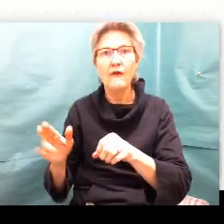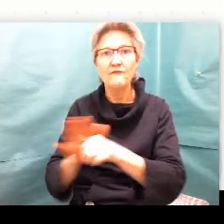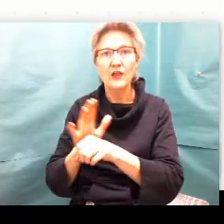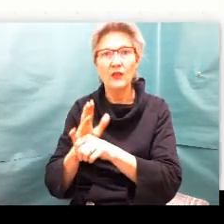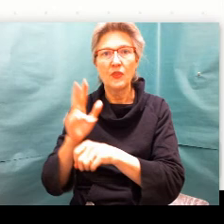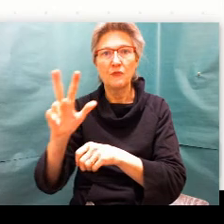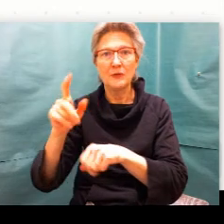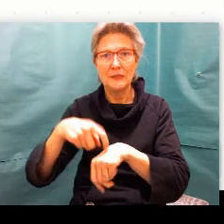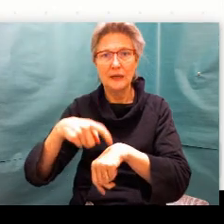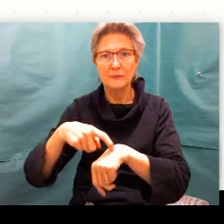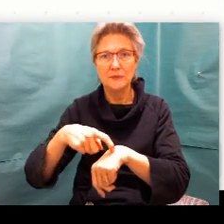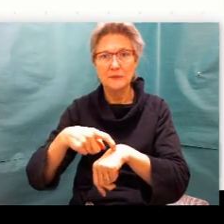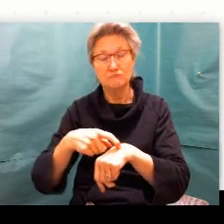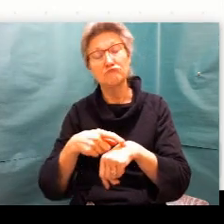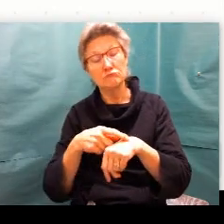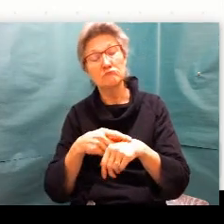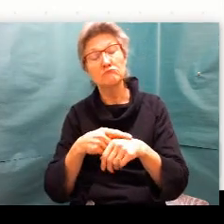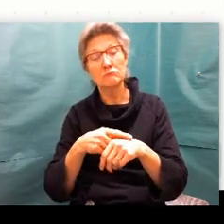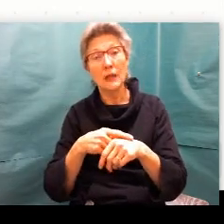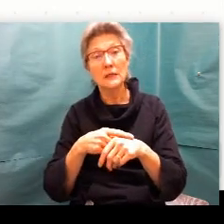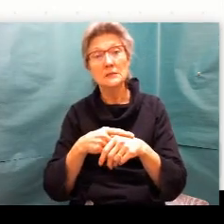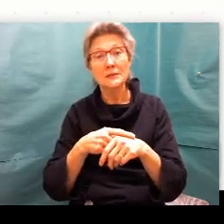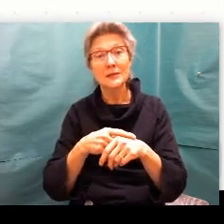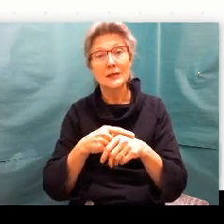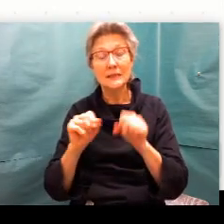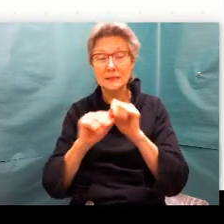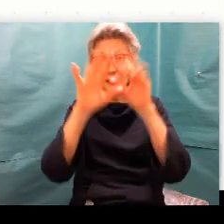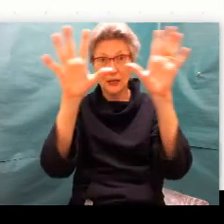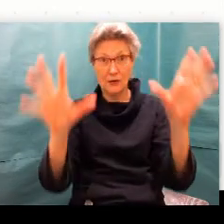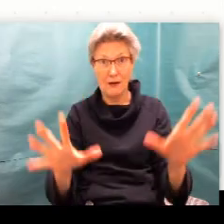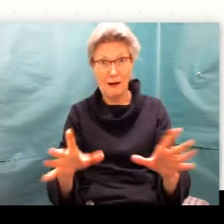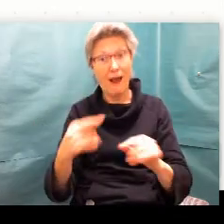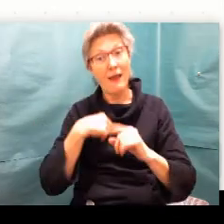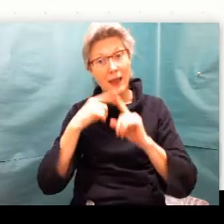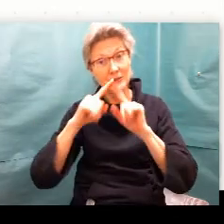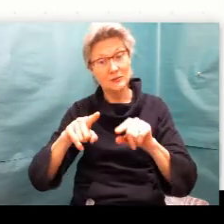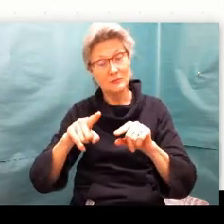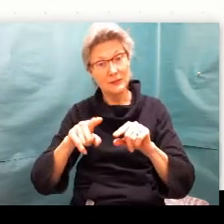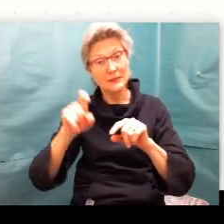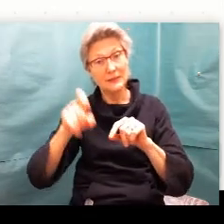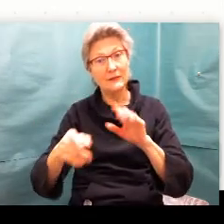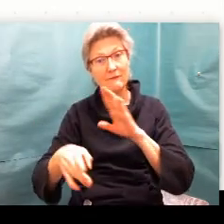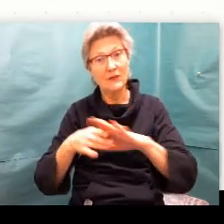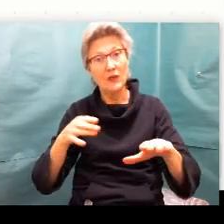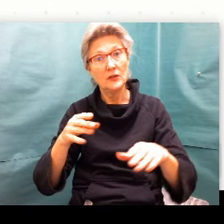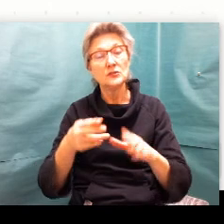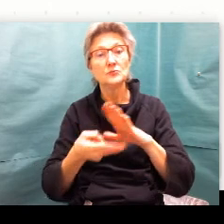sense. I answered the question. They would need to fill their measuring spoon 12 times.